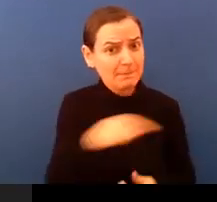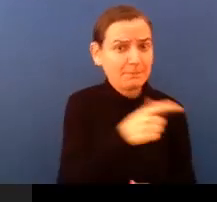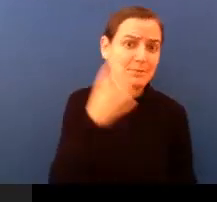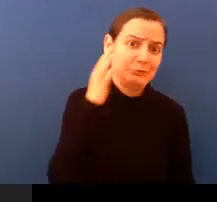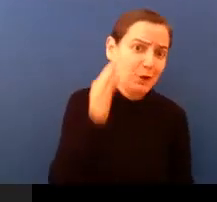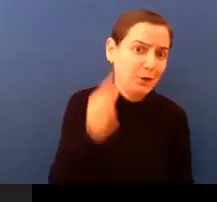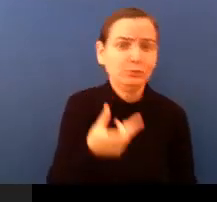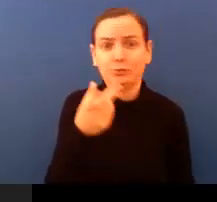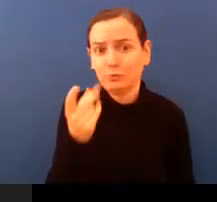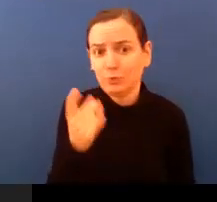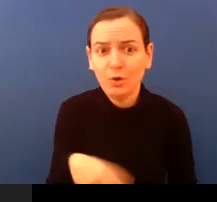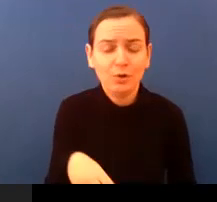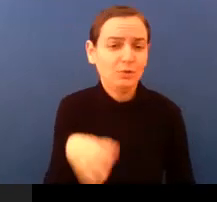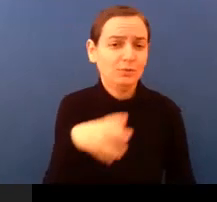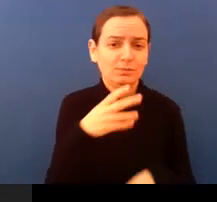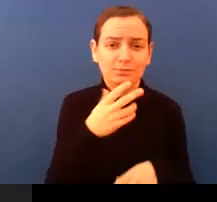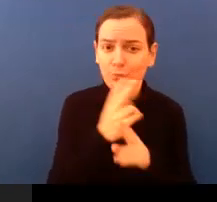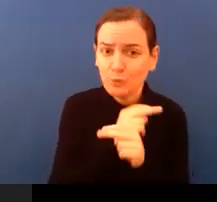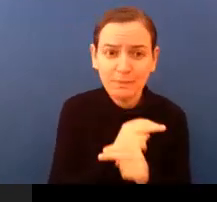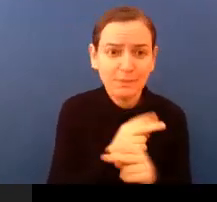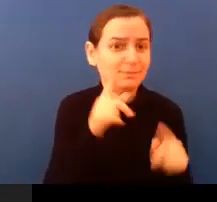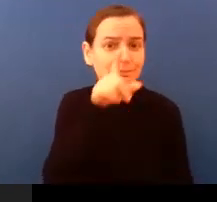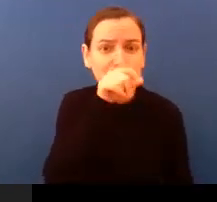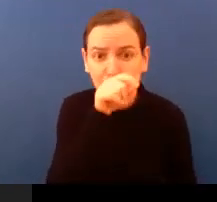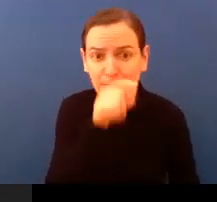all that when looking at getting a guide dog.